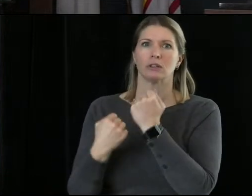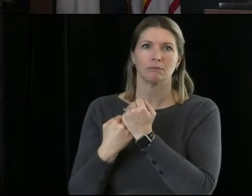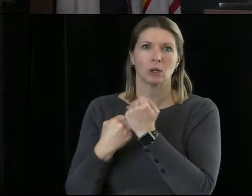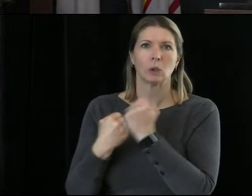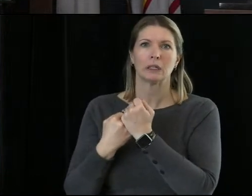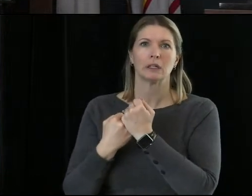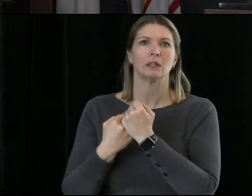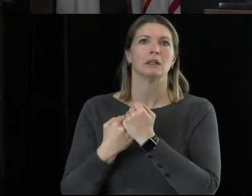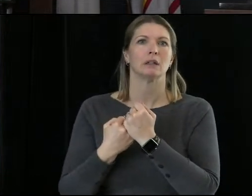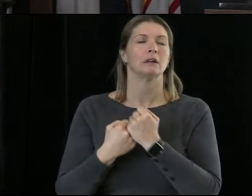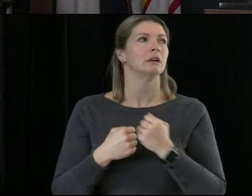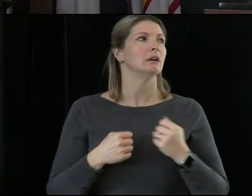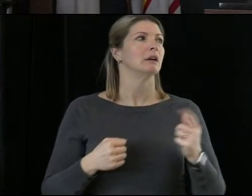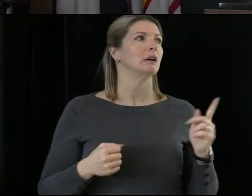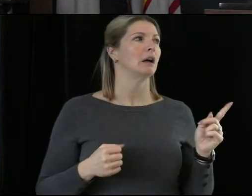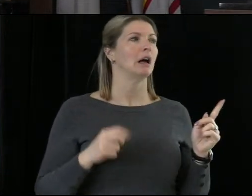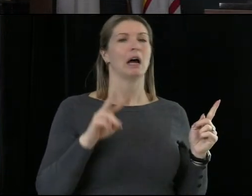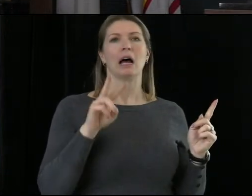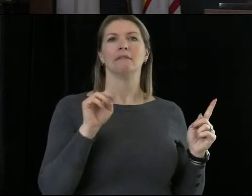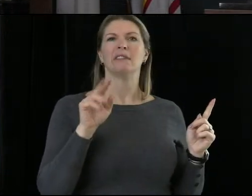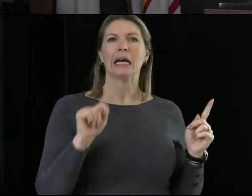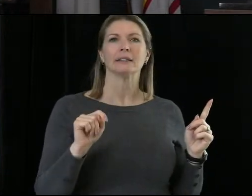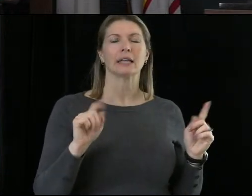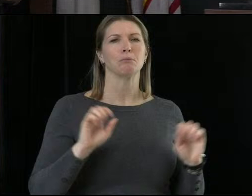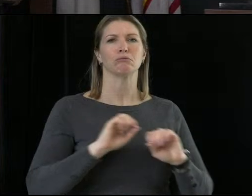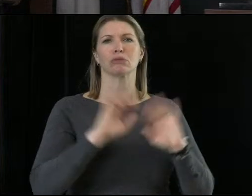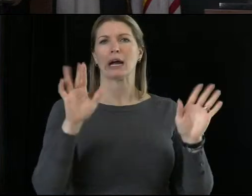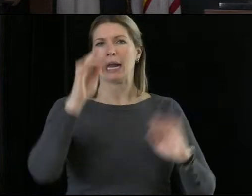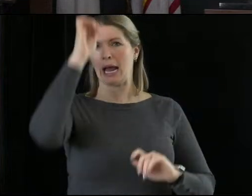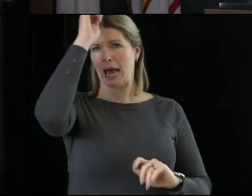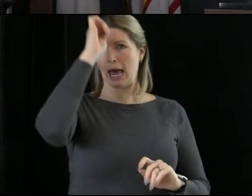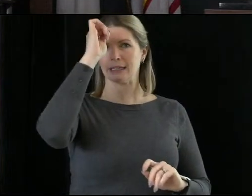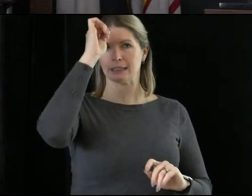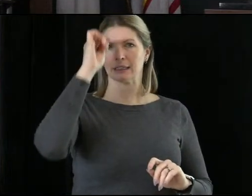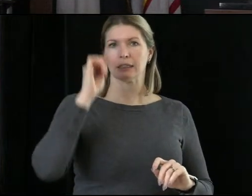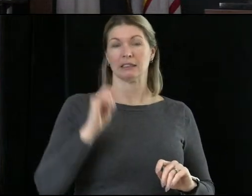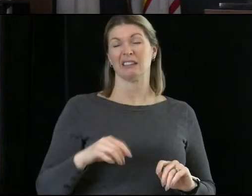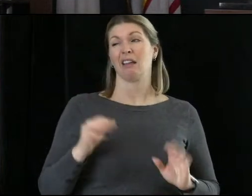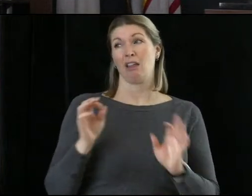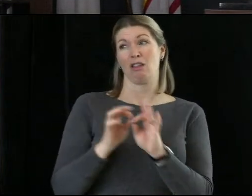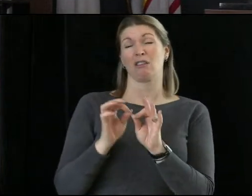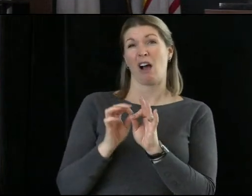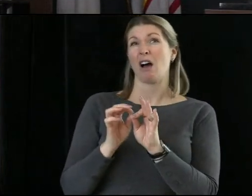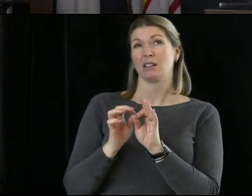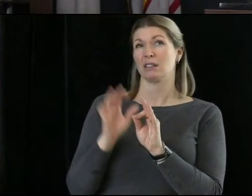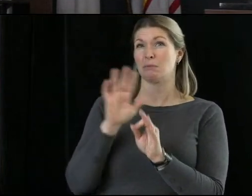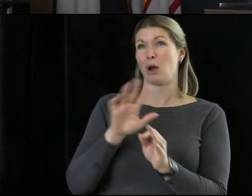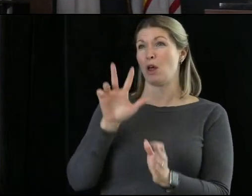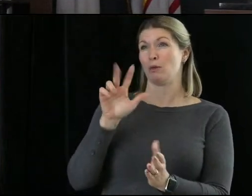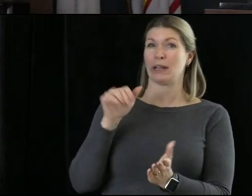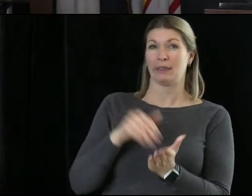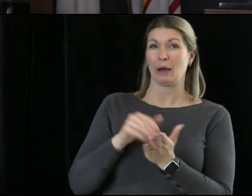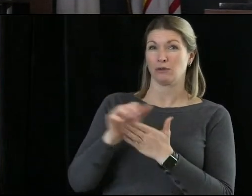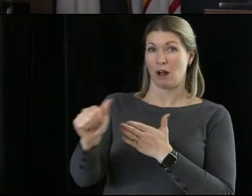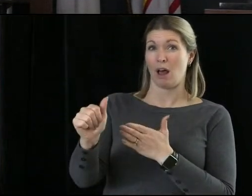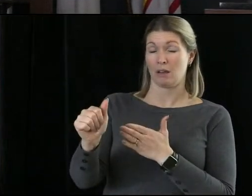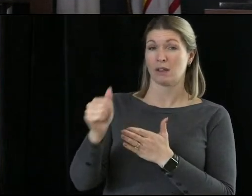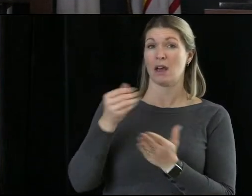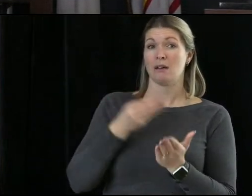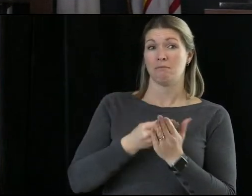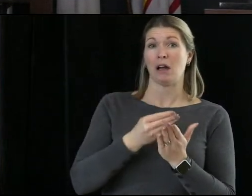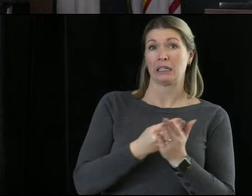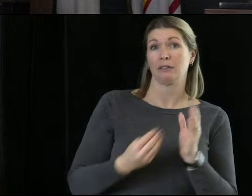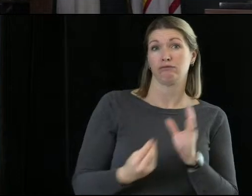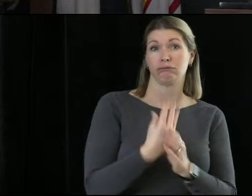So the vests and the bright orange hats they wore, the cost was over $3,000, and so we were trying to raise money for it.